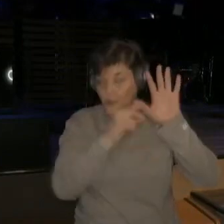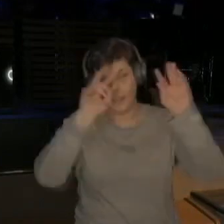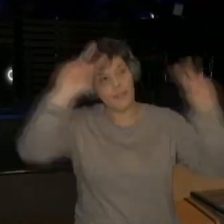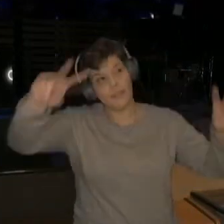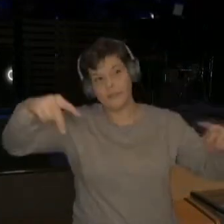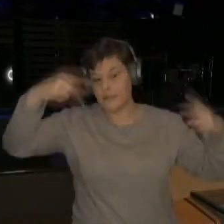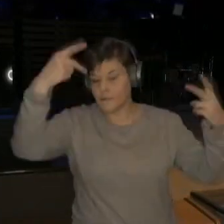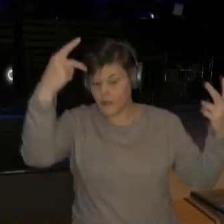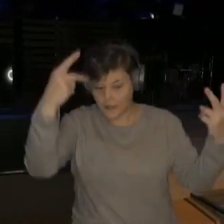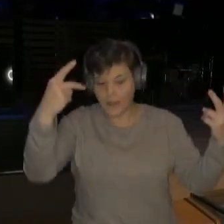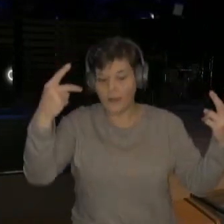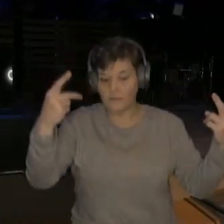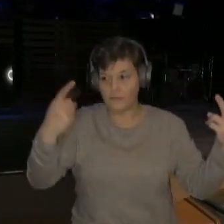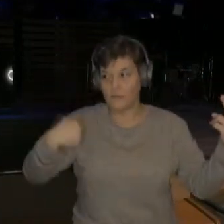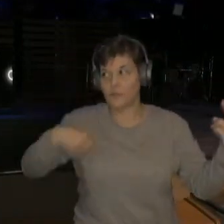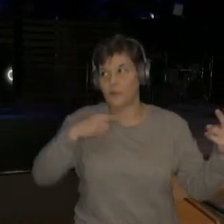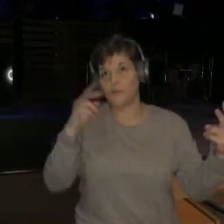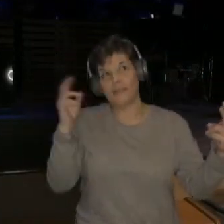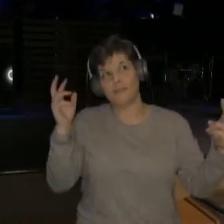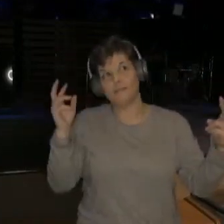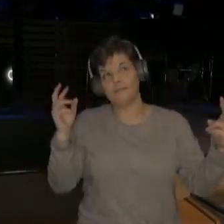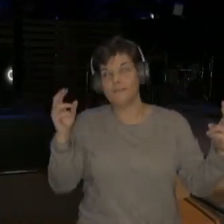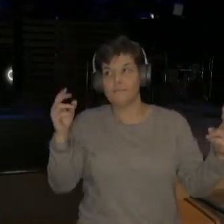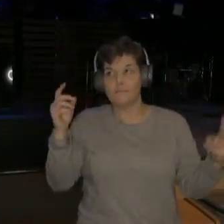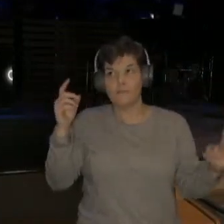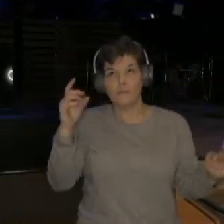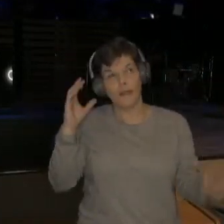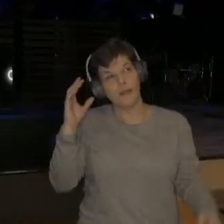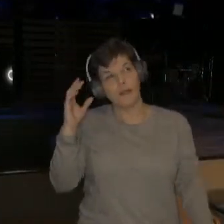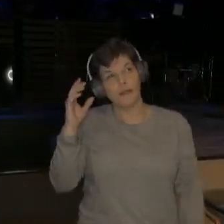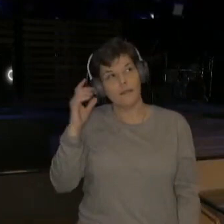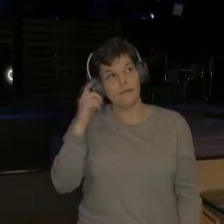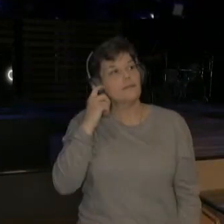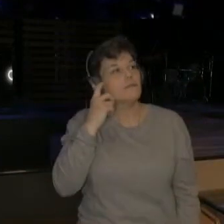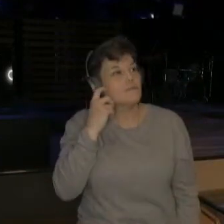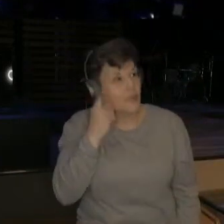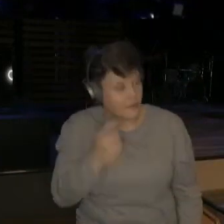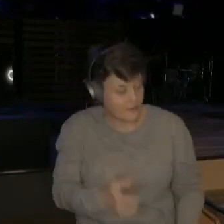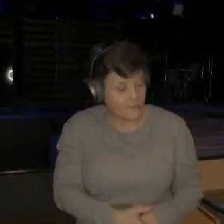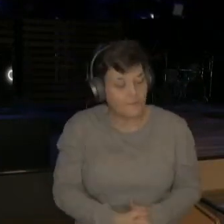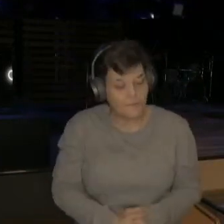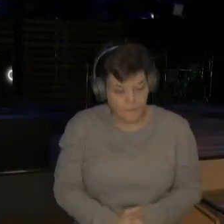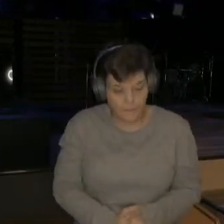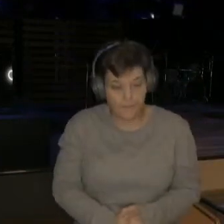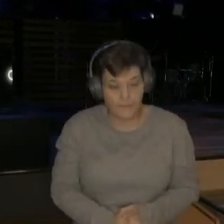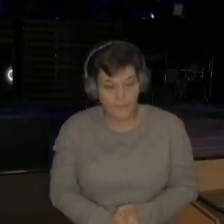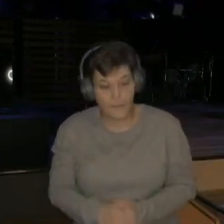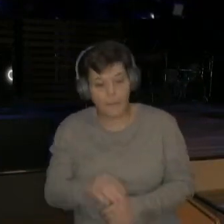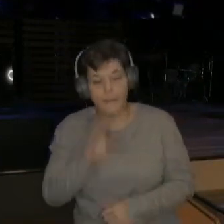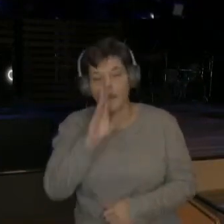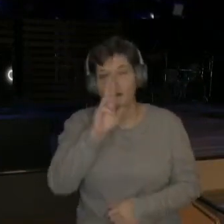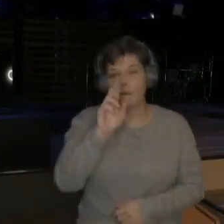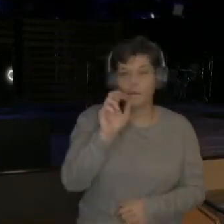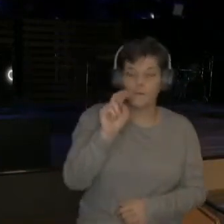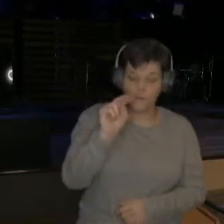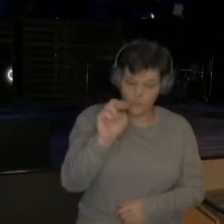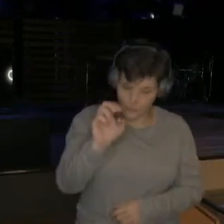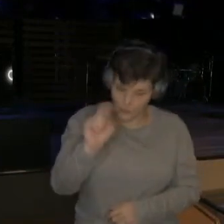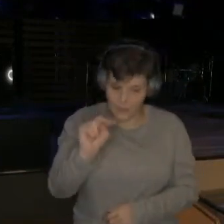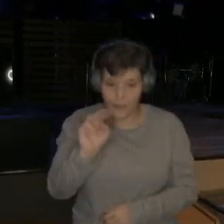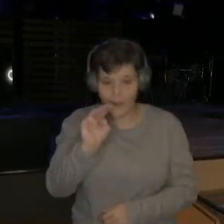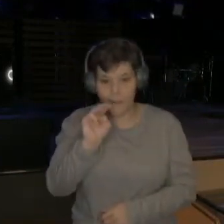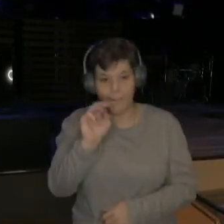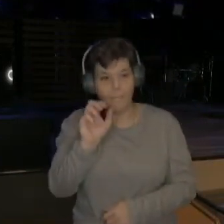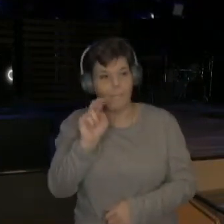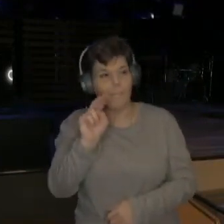20th century Christian author, once said, Jesus reveals a God who does not demand, but who